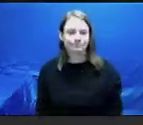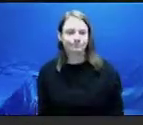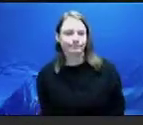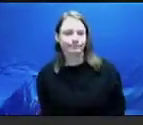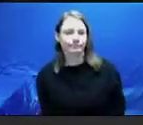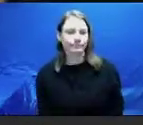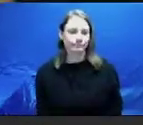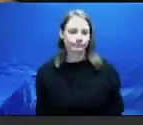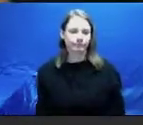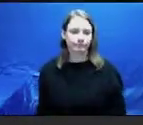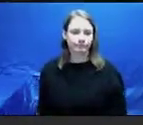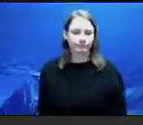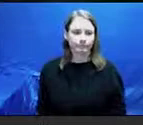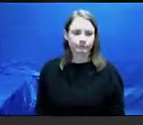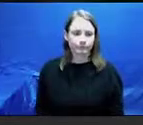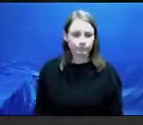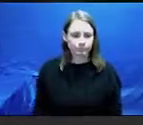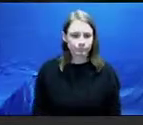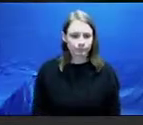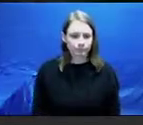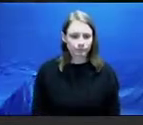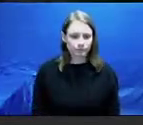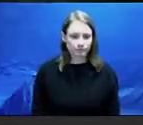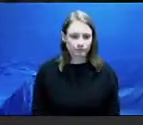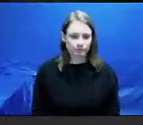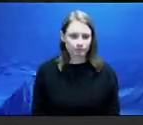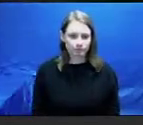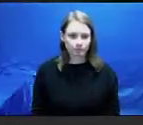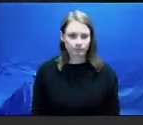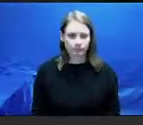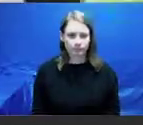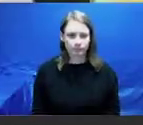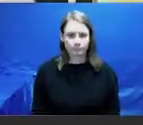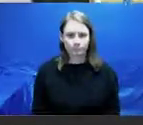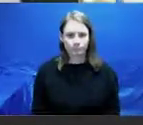harvested, colonists, profit, land, and hand